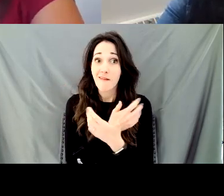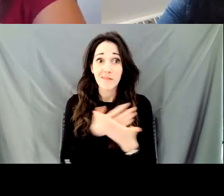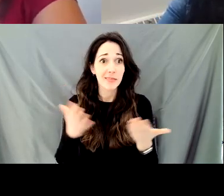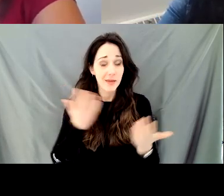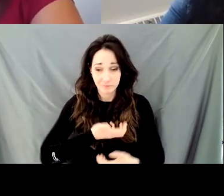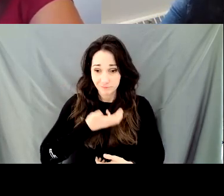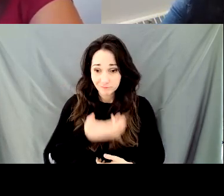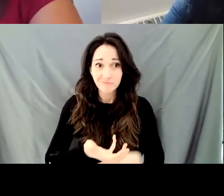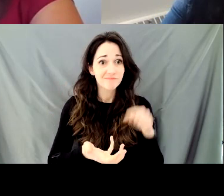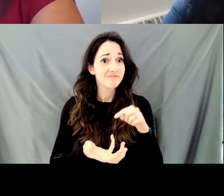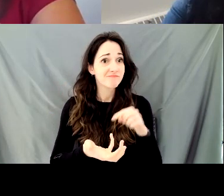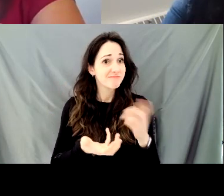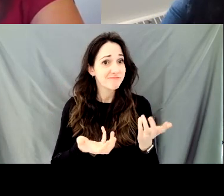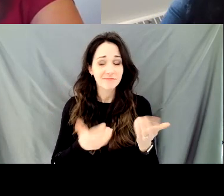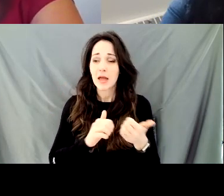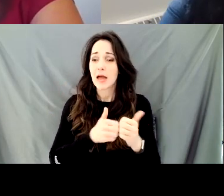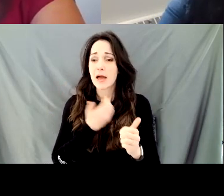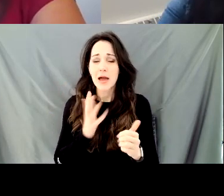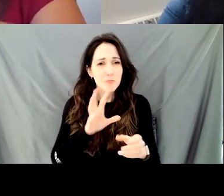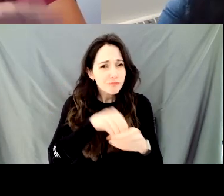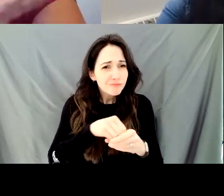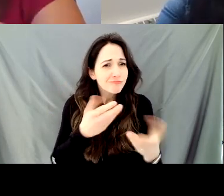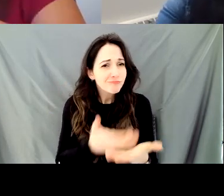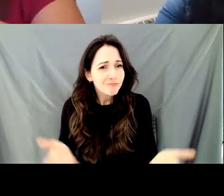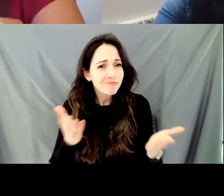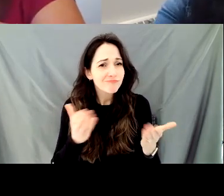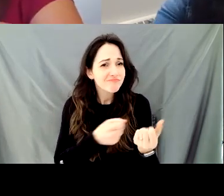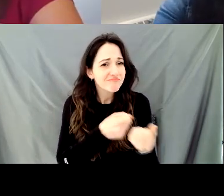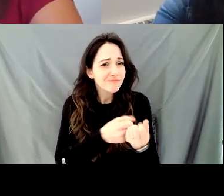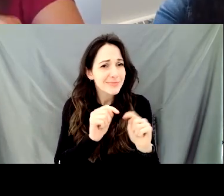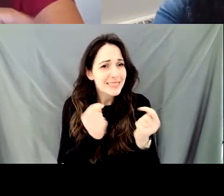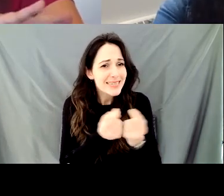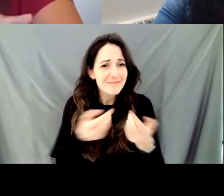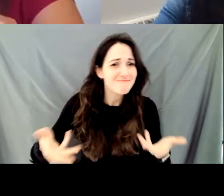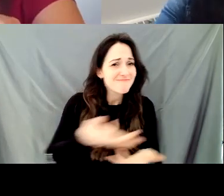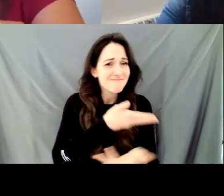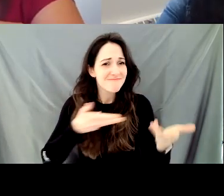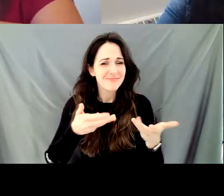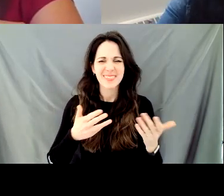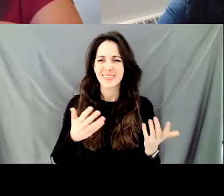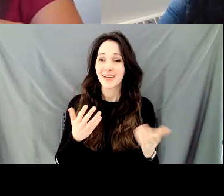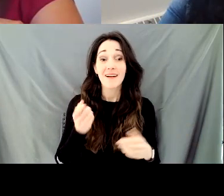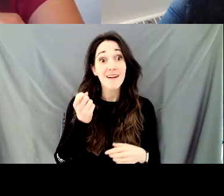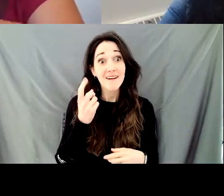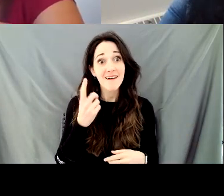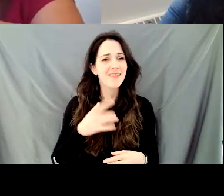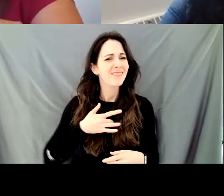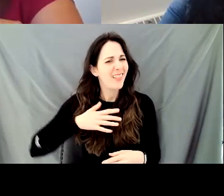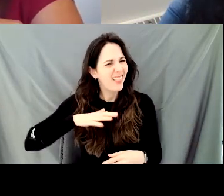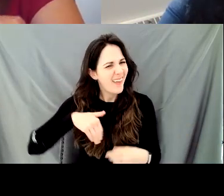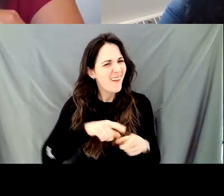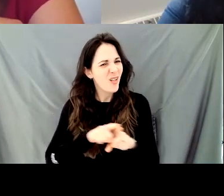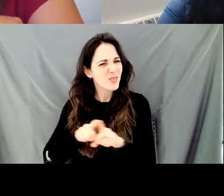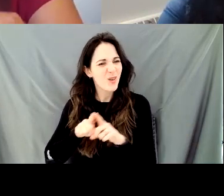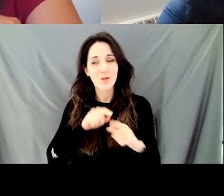determine how we can contribute to a team. Again, super late. In my New York City bubble and being under